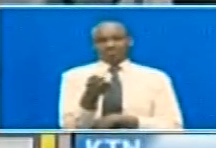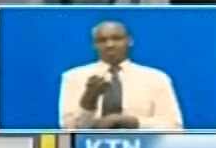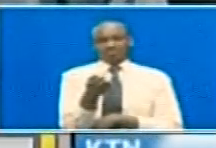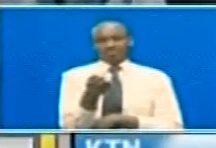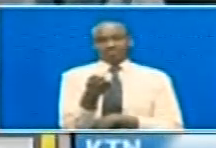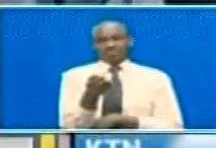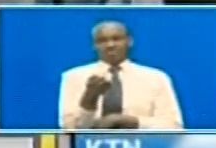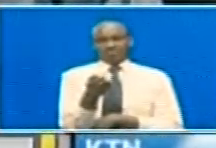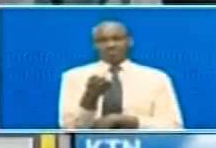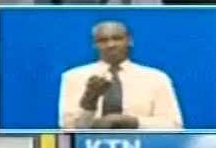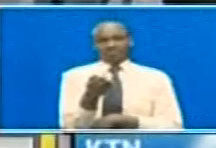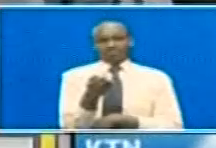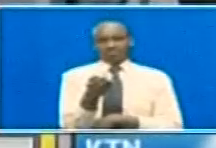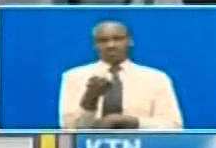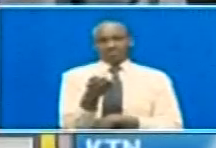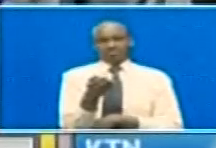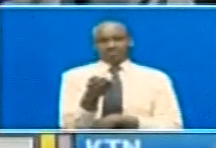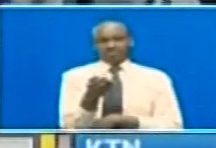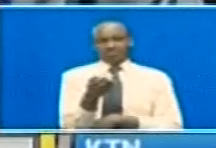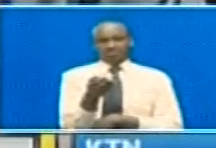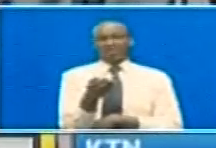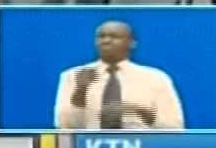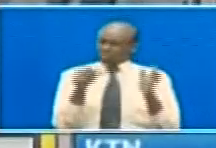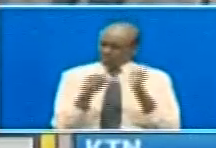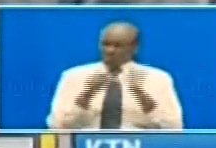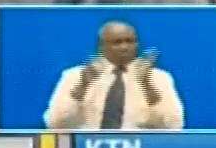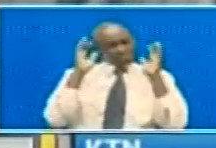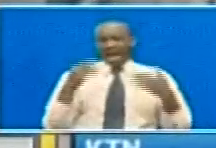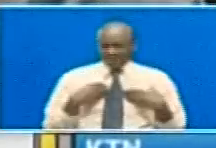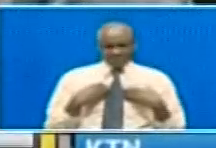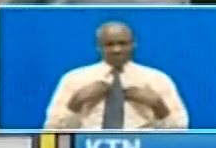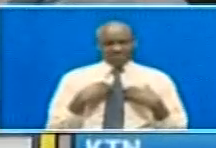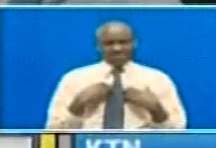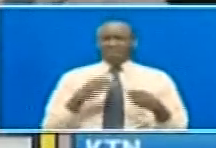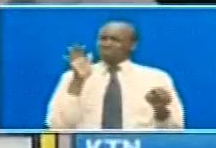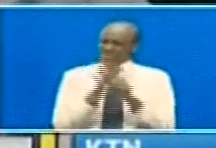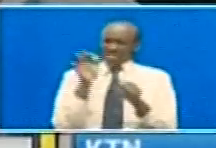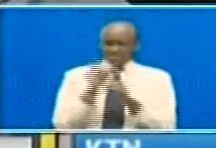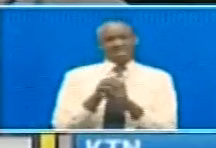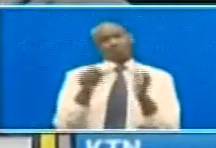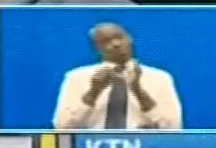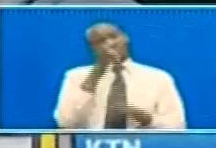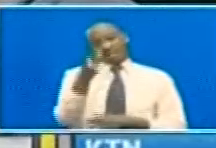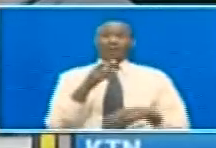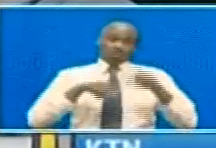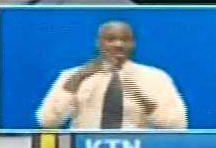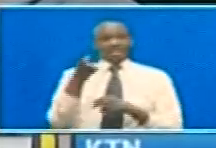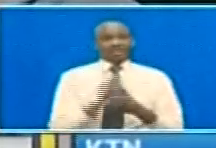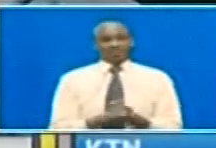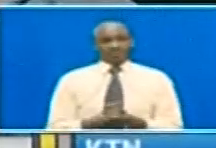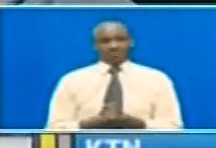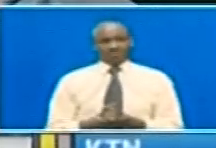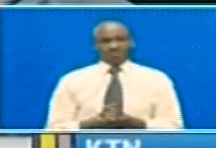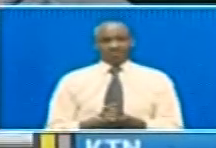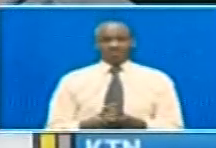So this big problem, many problems has been happening in this restaurant. Sorry